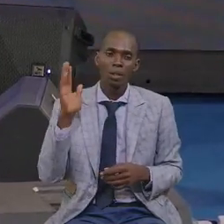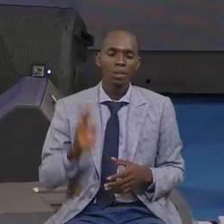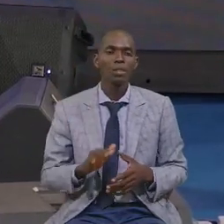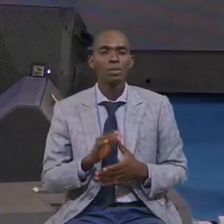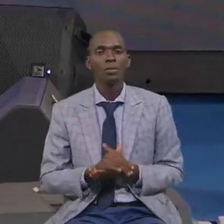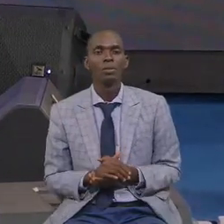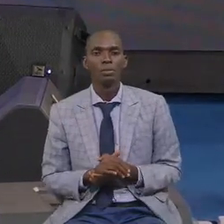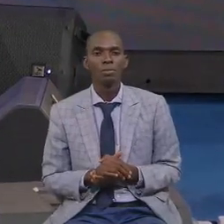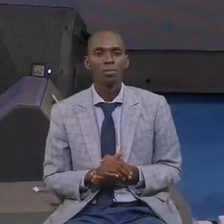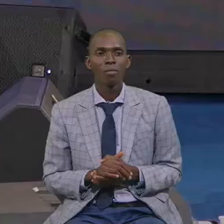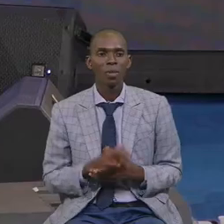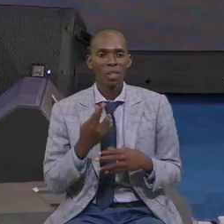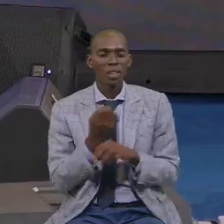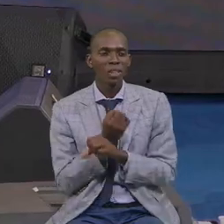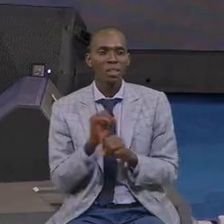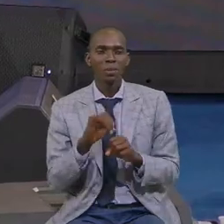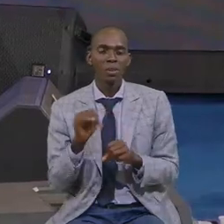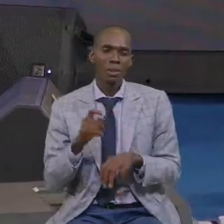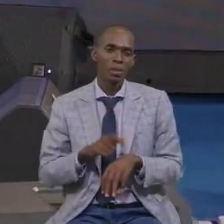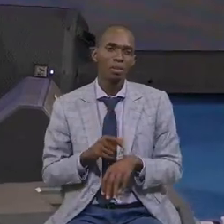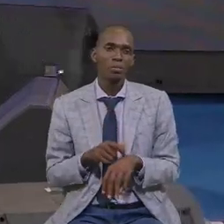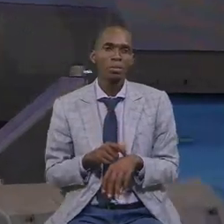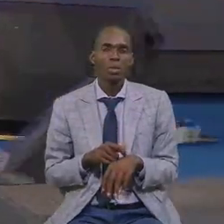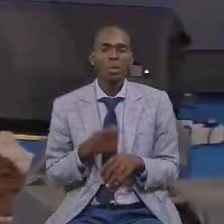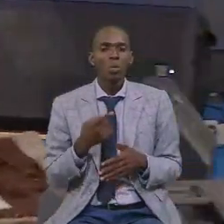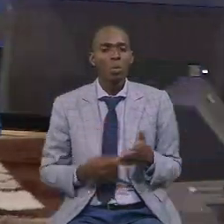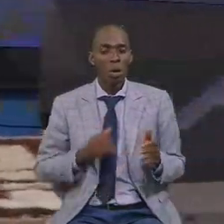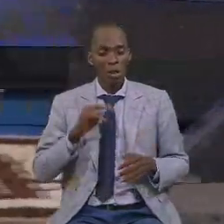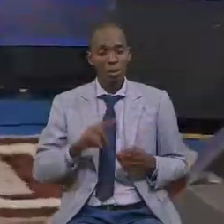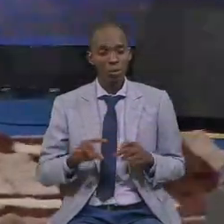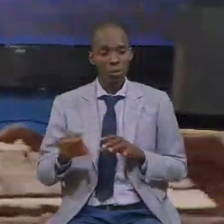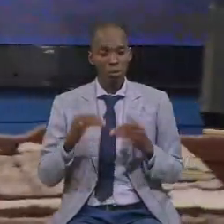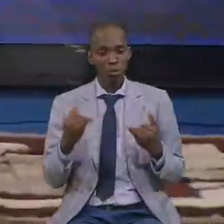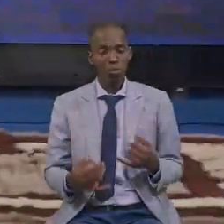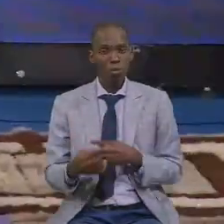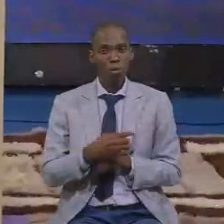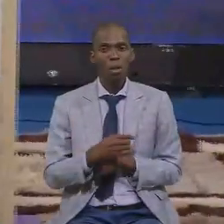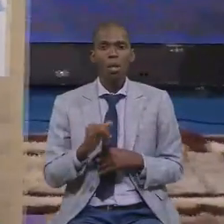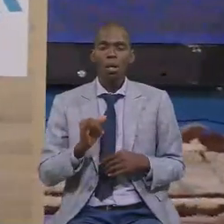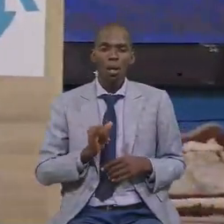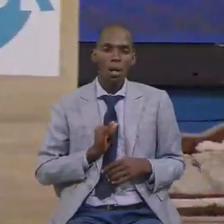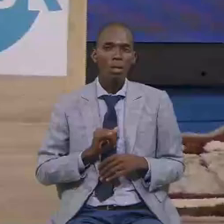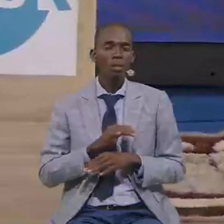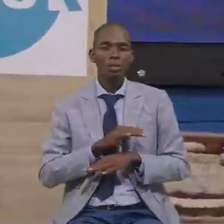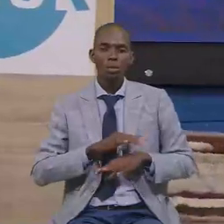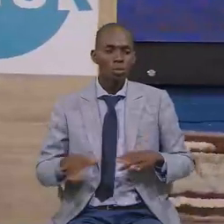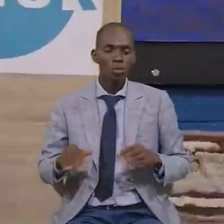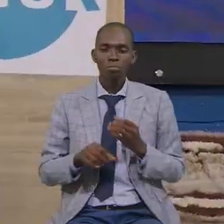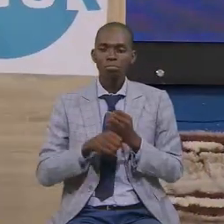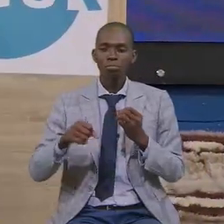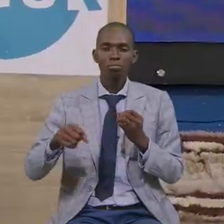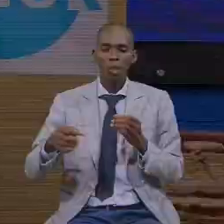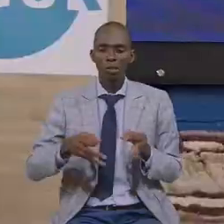are evil. Redeeming the time. What I need to do today, I don't procrastinate